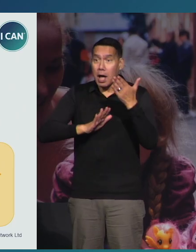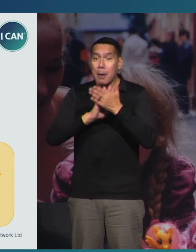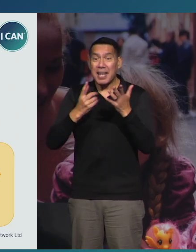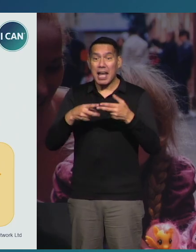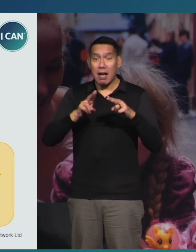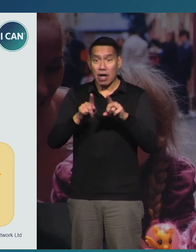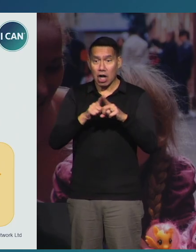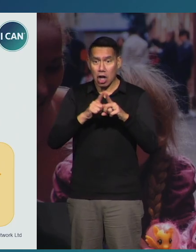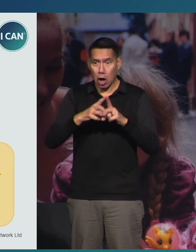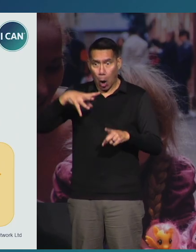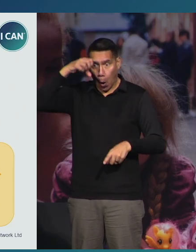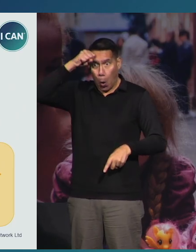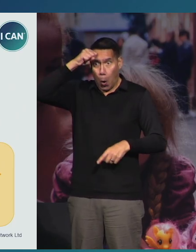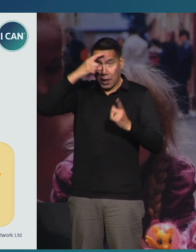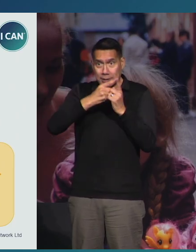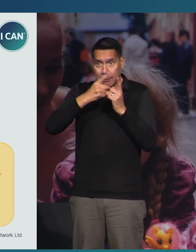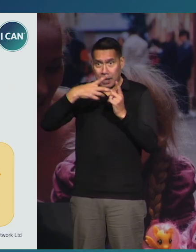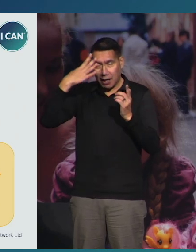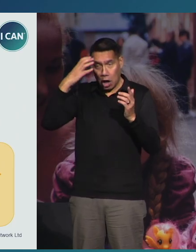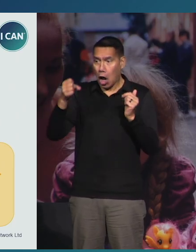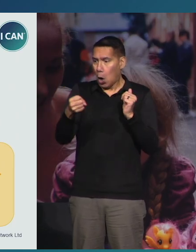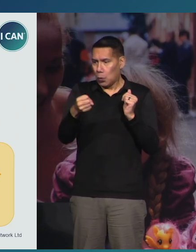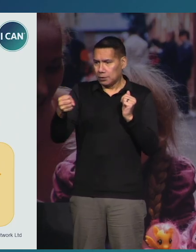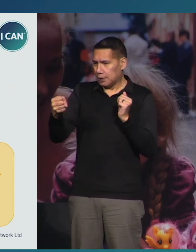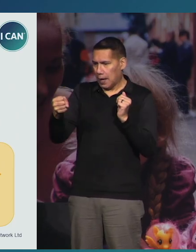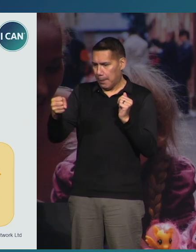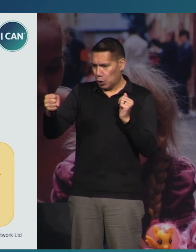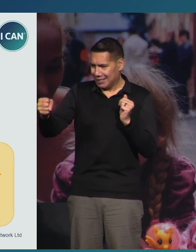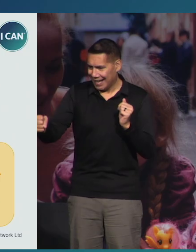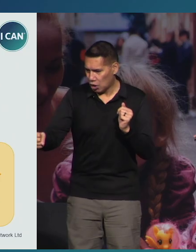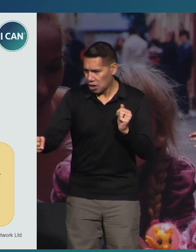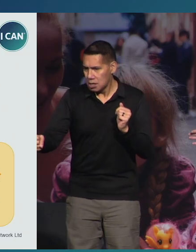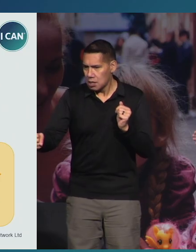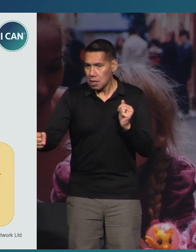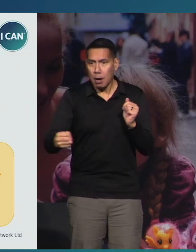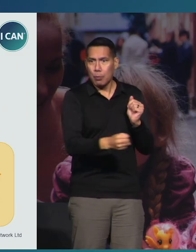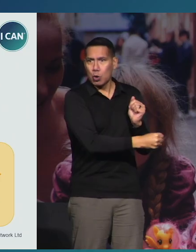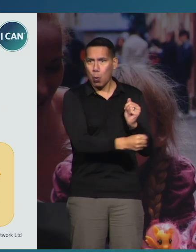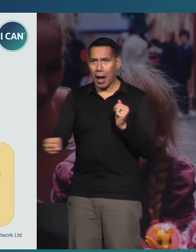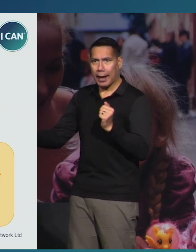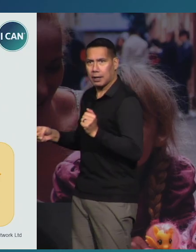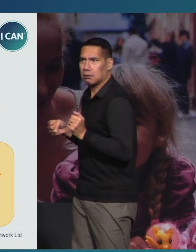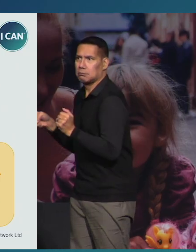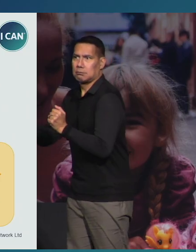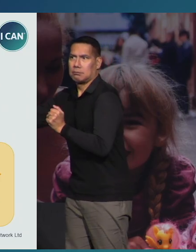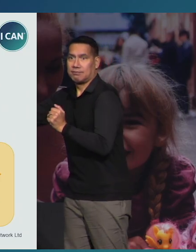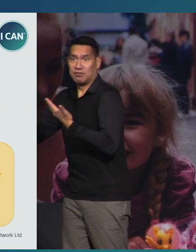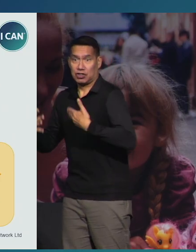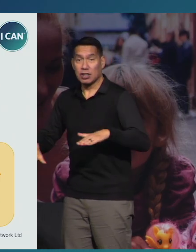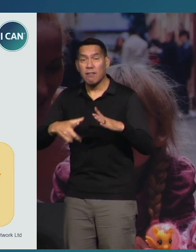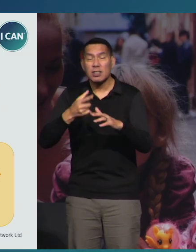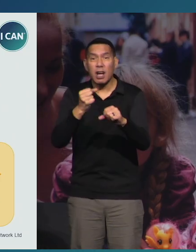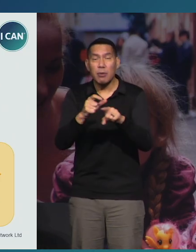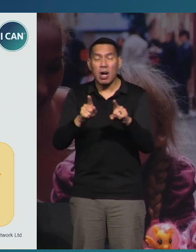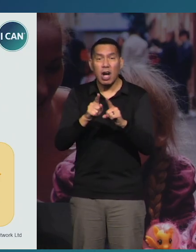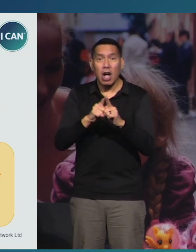I'm holding something, instead of putting it down on the bench or on my desk, I put it away straight away. So for example, if you're making peanut